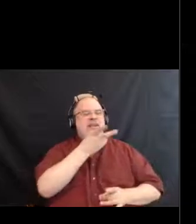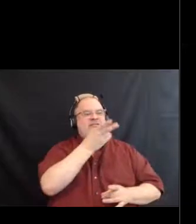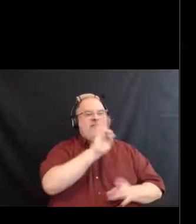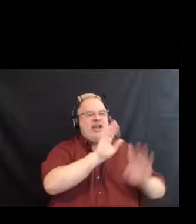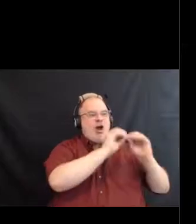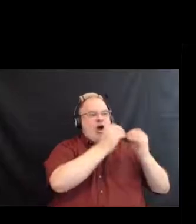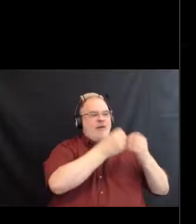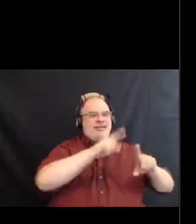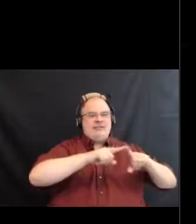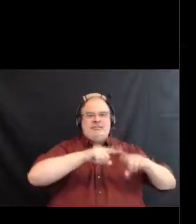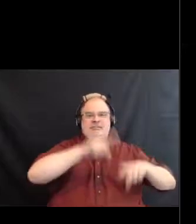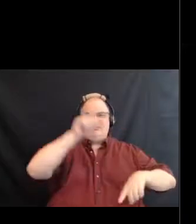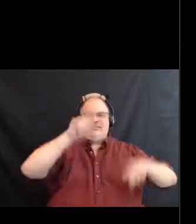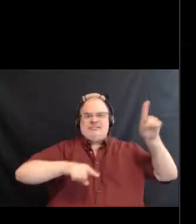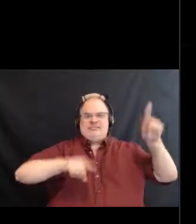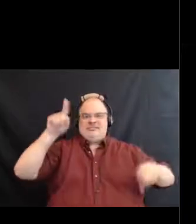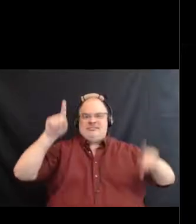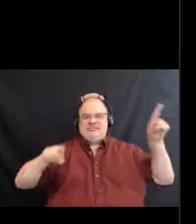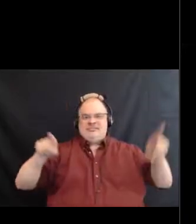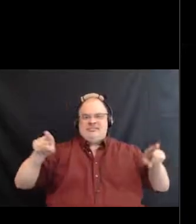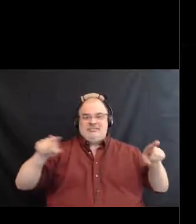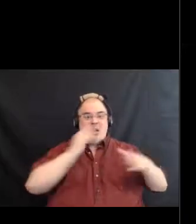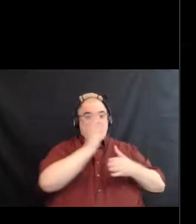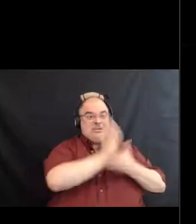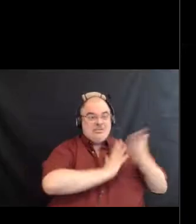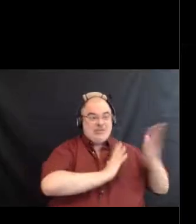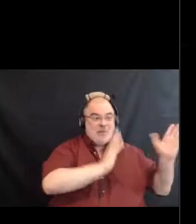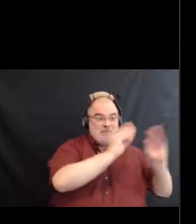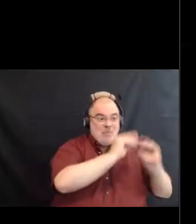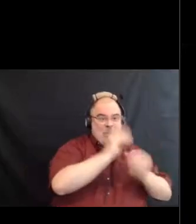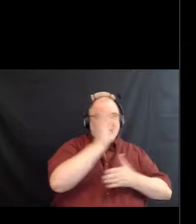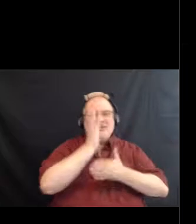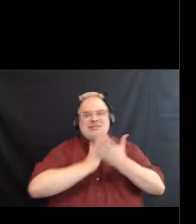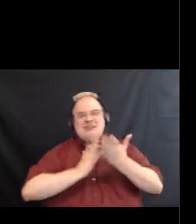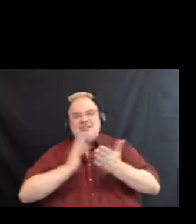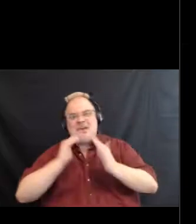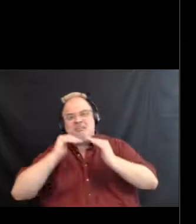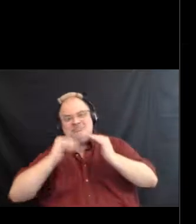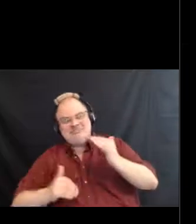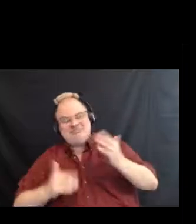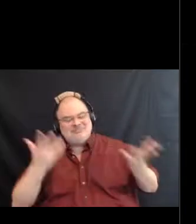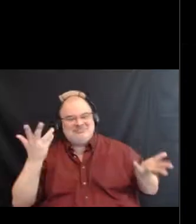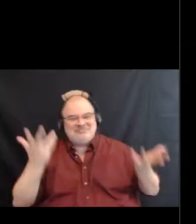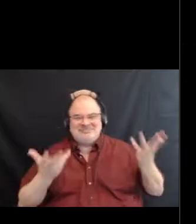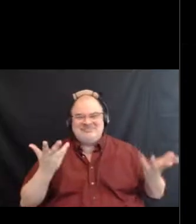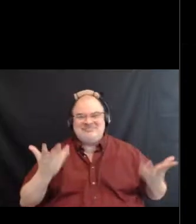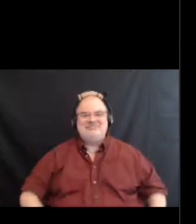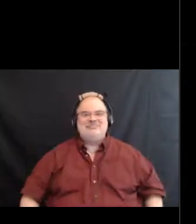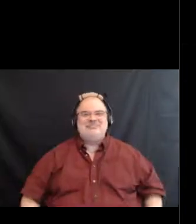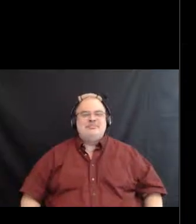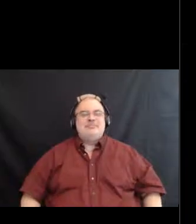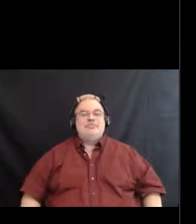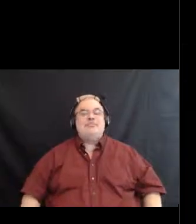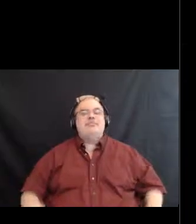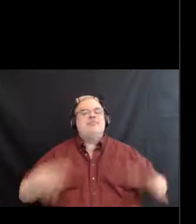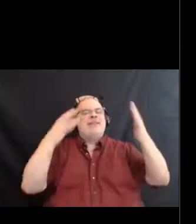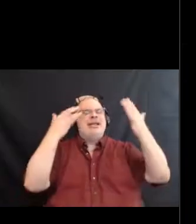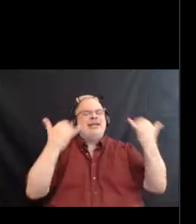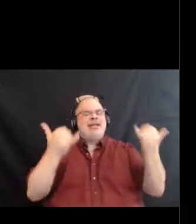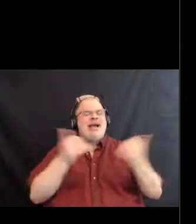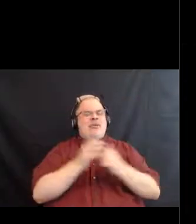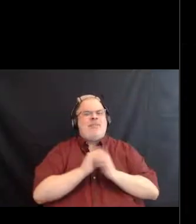offices and the clients that they serve. So it's good to know as we move forward. Now we're going to switch to the enrollment